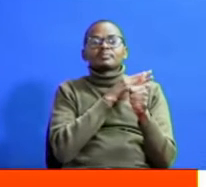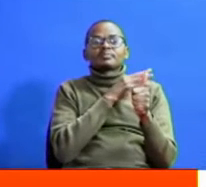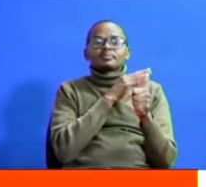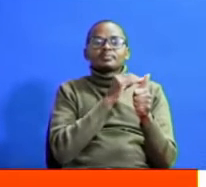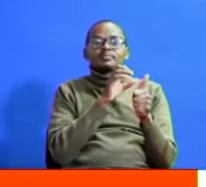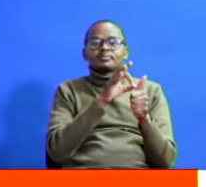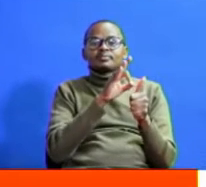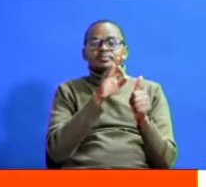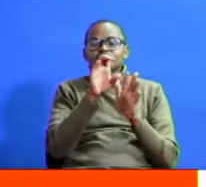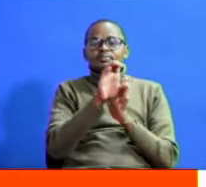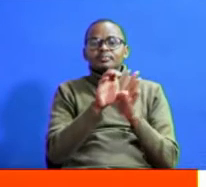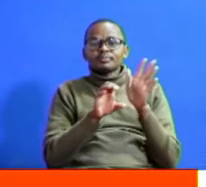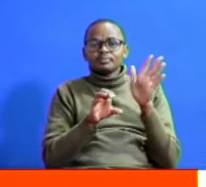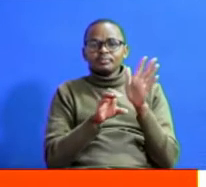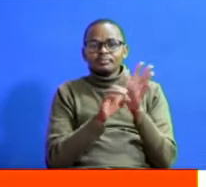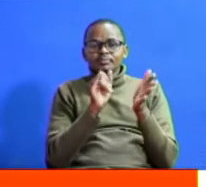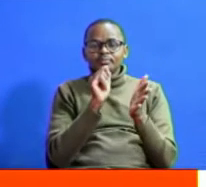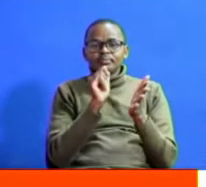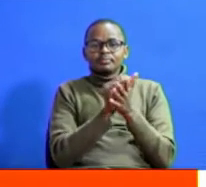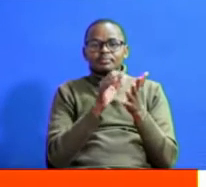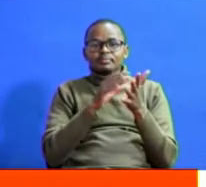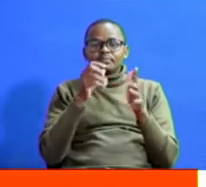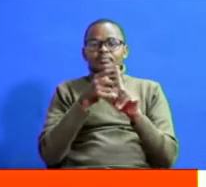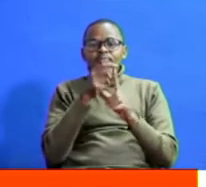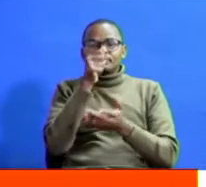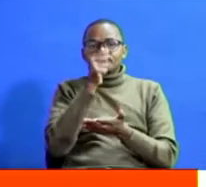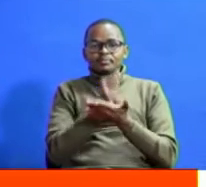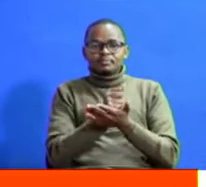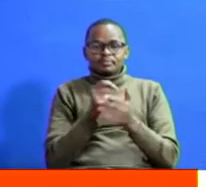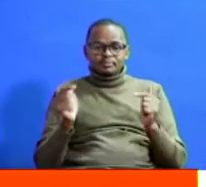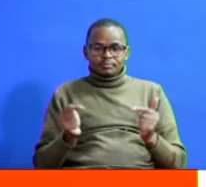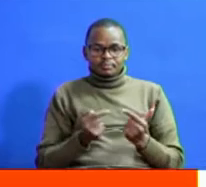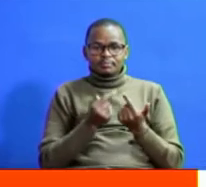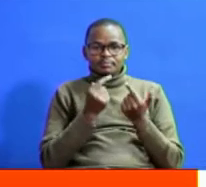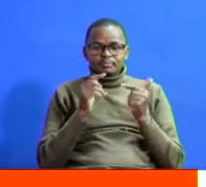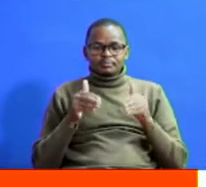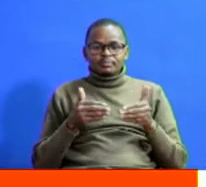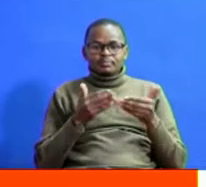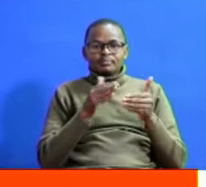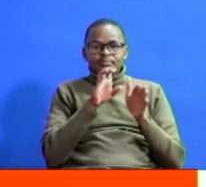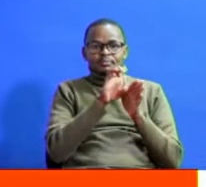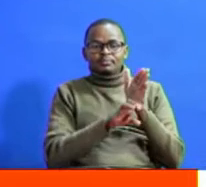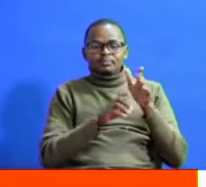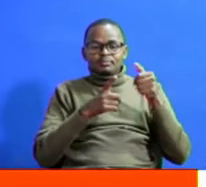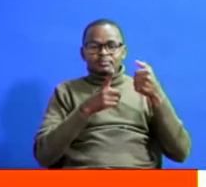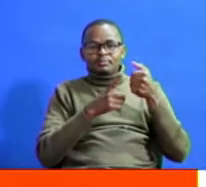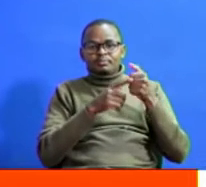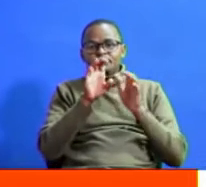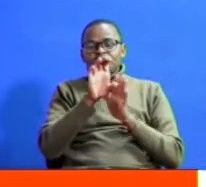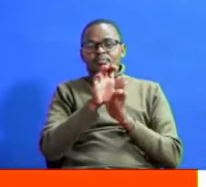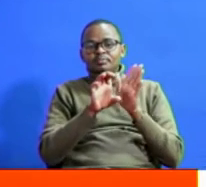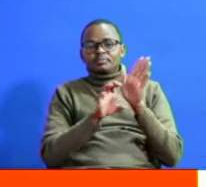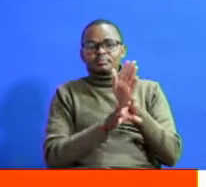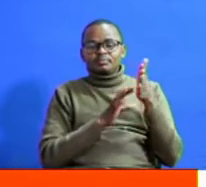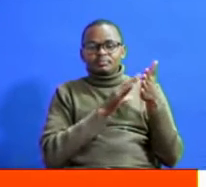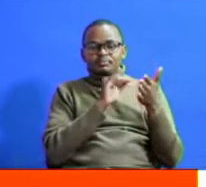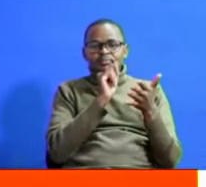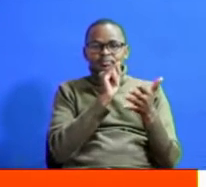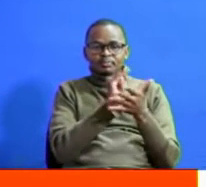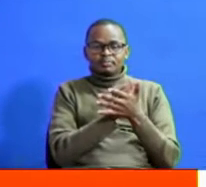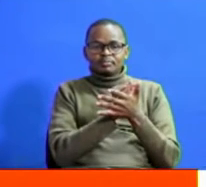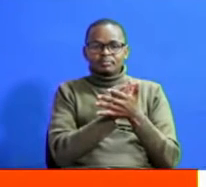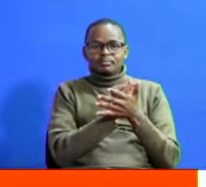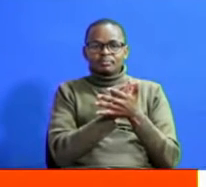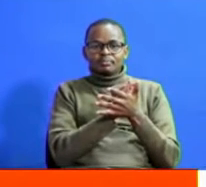accordance of the Constitution, that you are removed from office for contravening the provision of Chapter 6 of the Constitution, and that you have exhausted